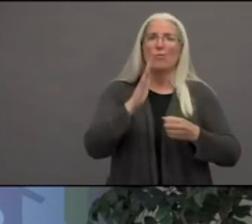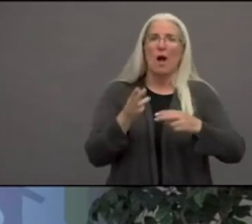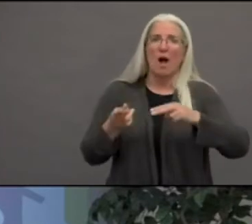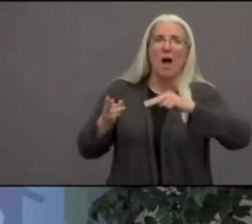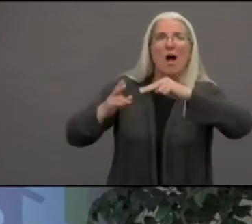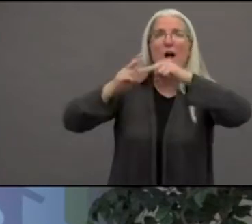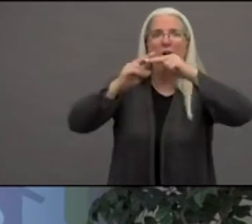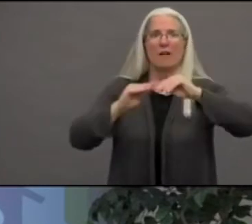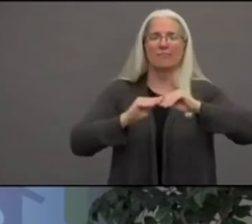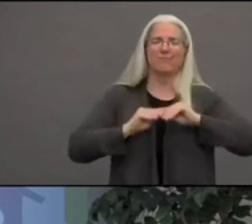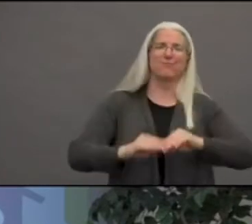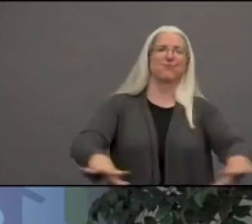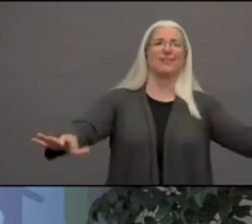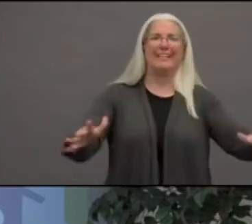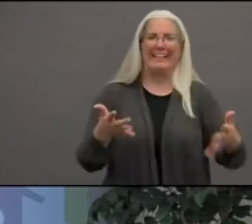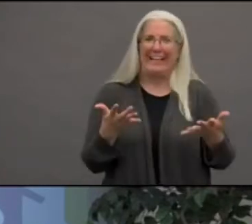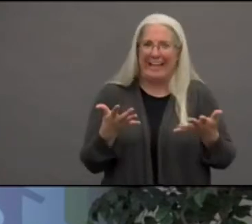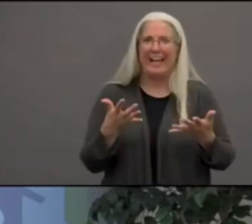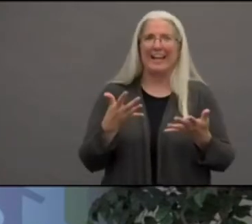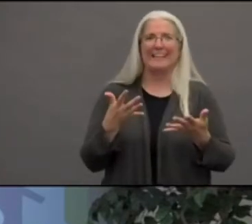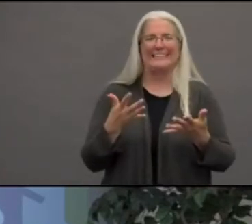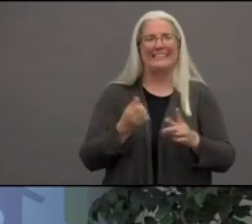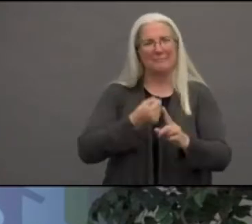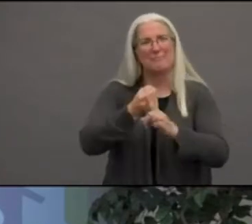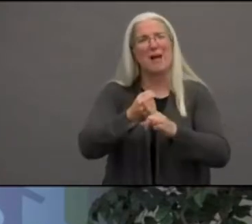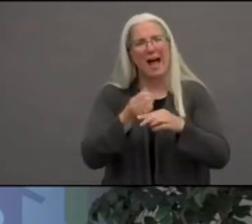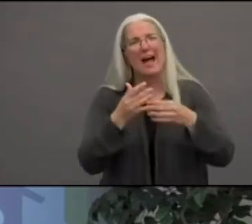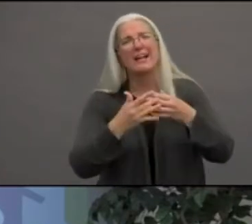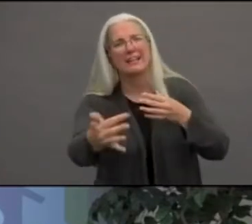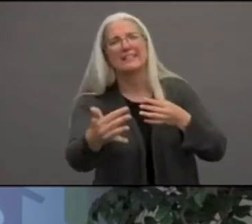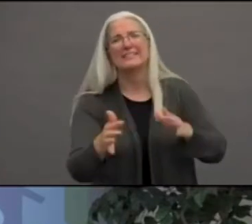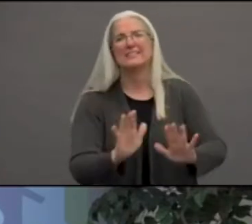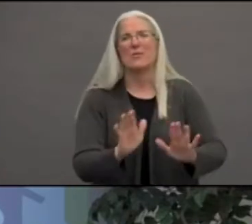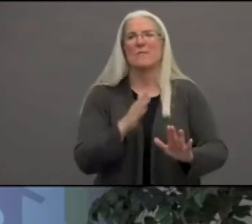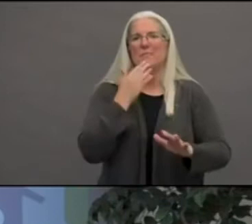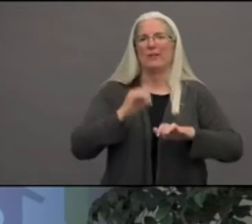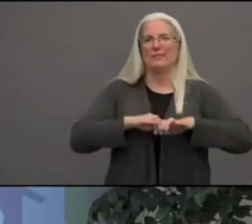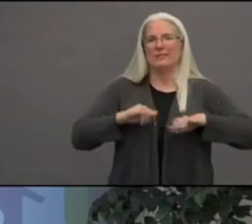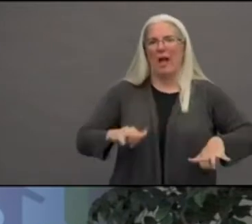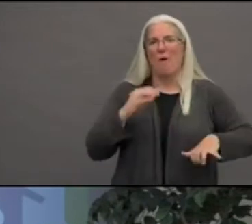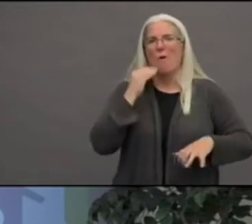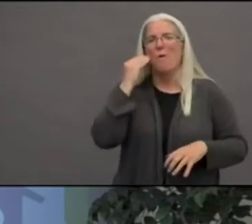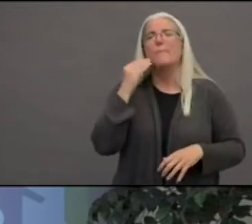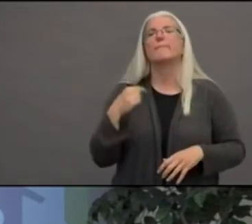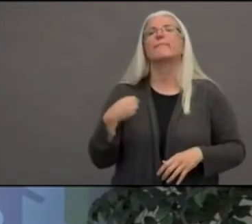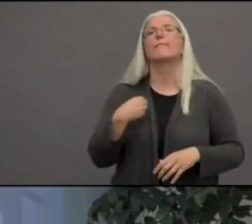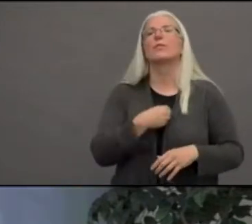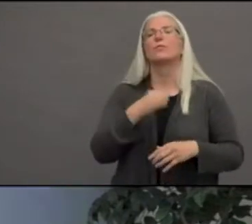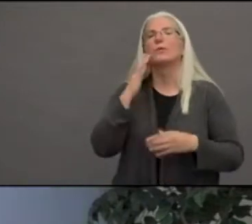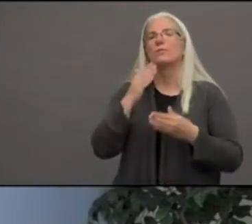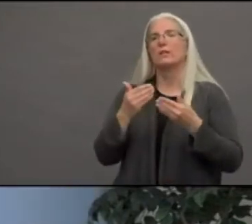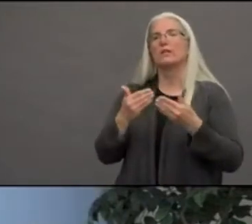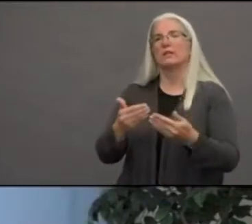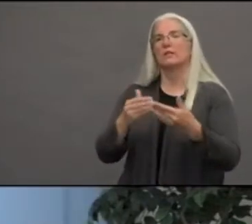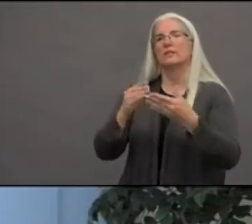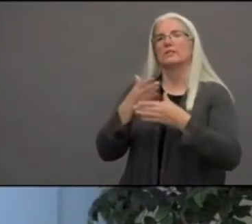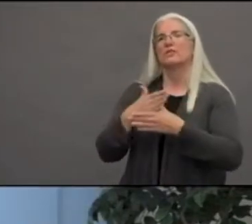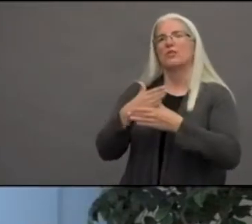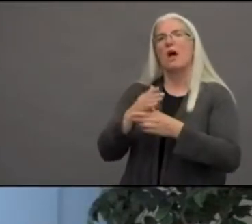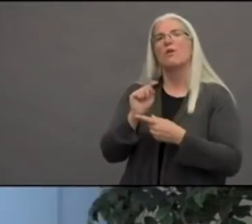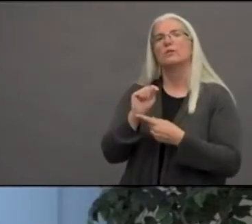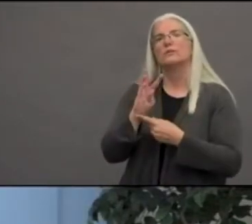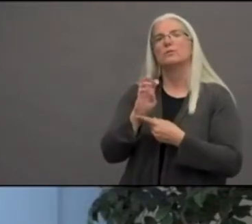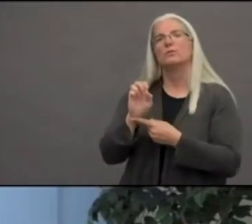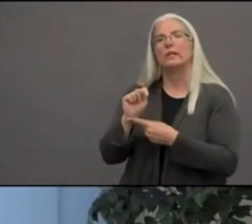few headlines from around. Well, first we're going to take a look at a tweet from our governor here. It